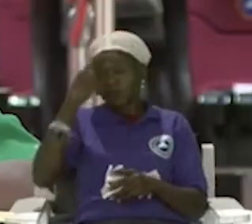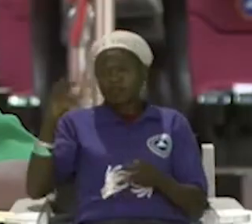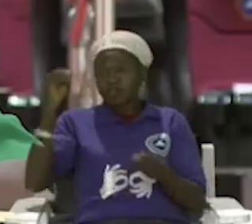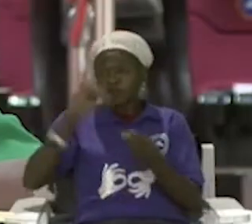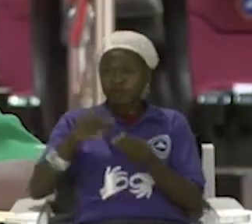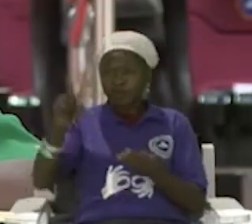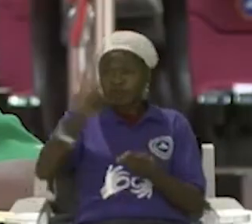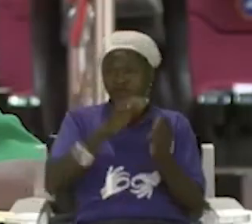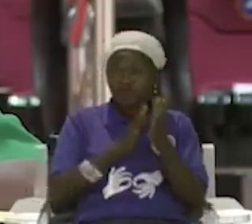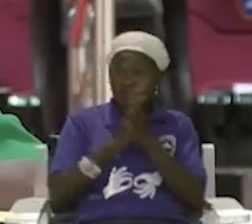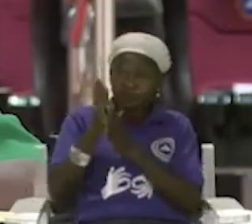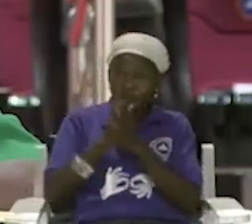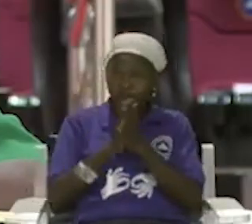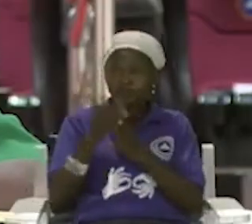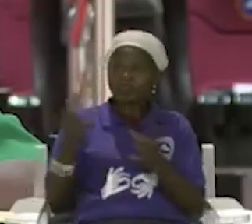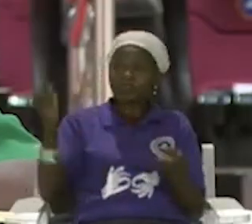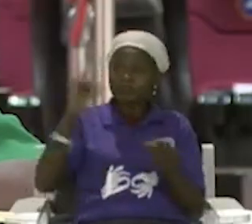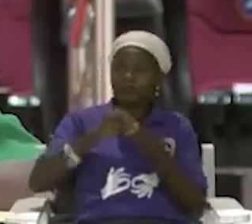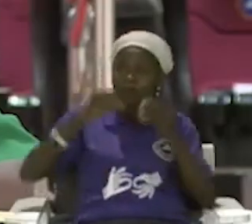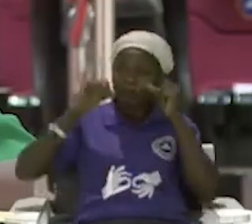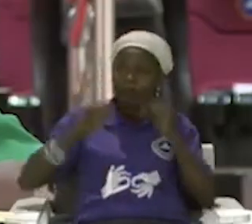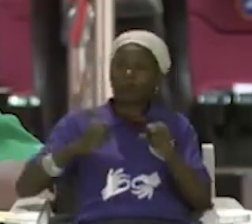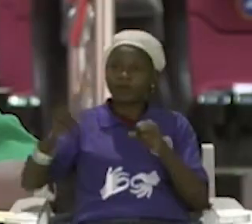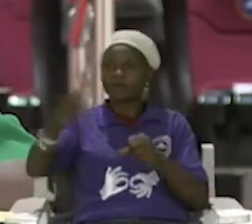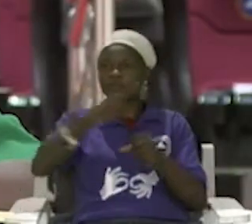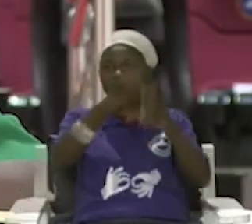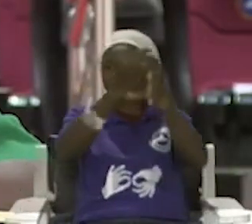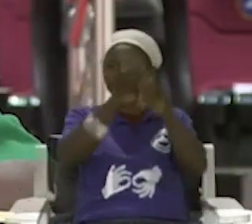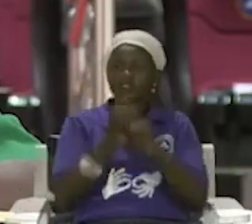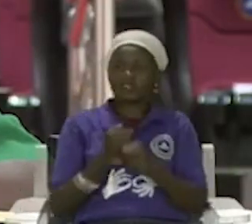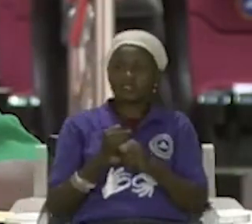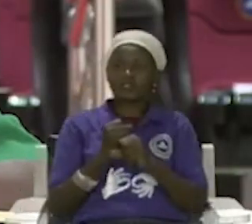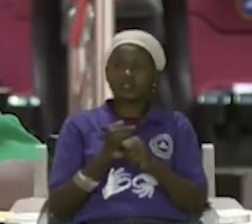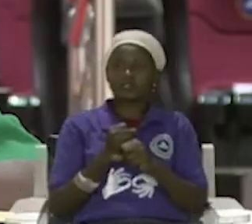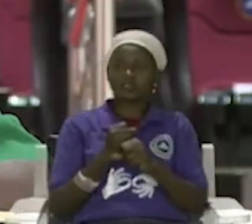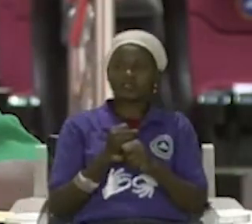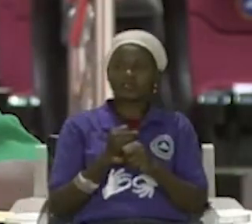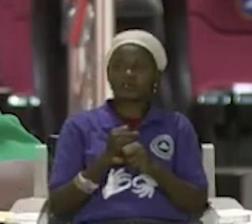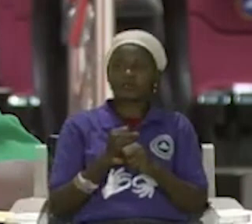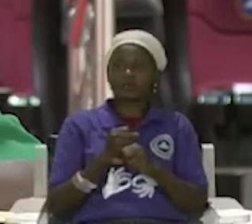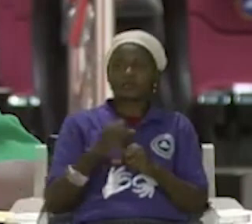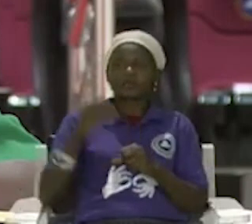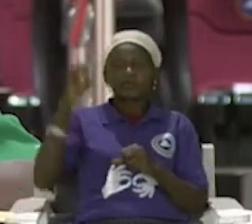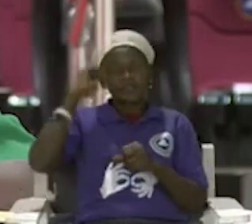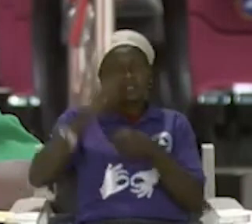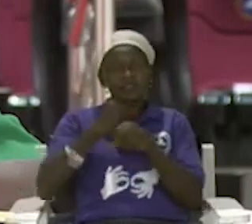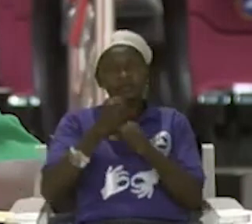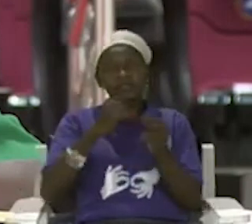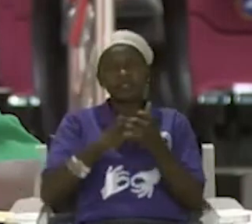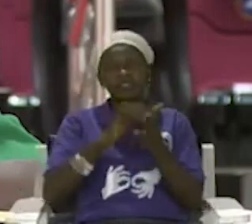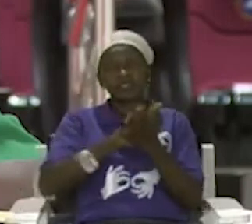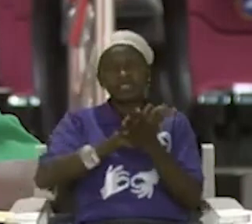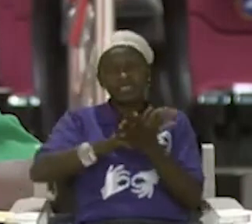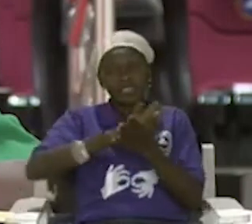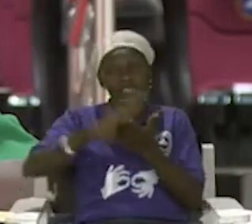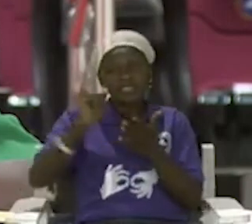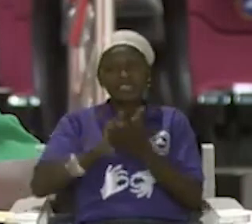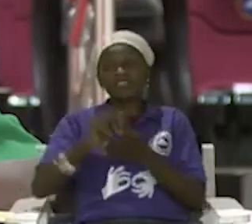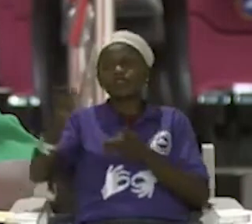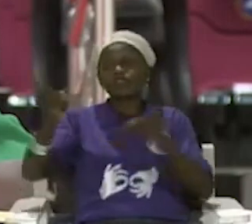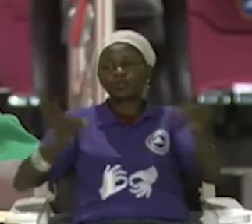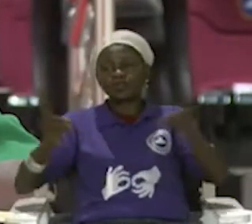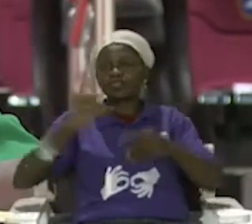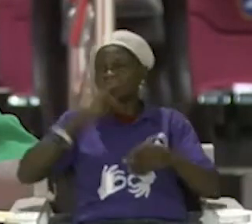pray, the more power you generate. It's made it clear that dominion is not for the lazy.